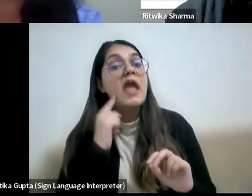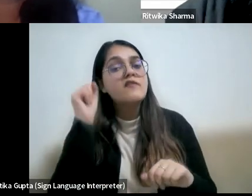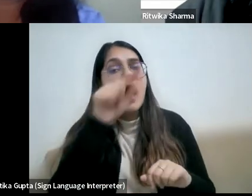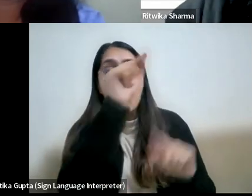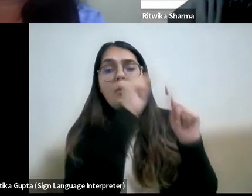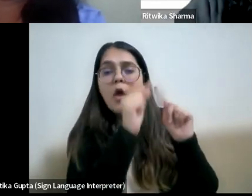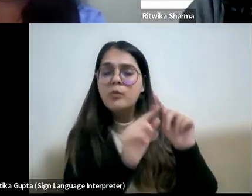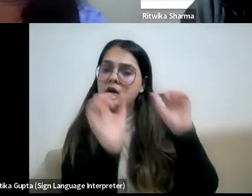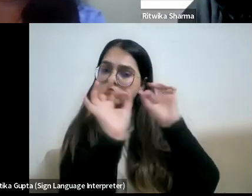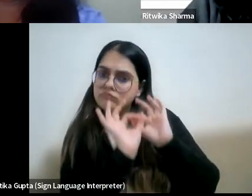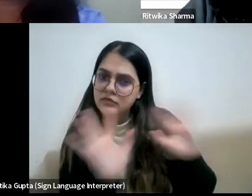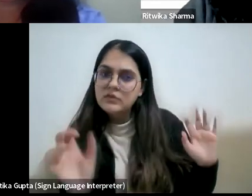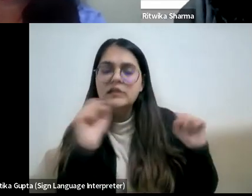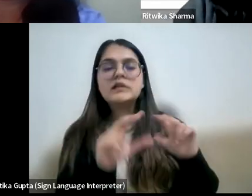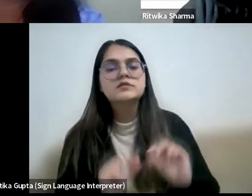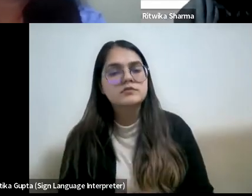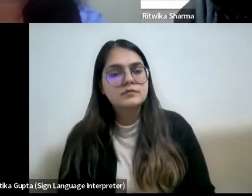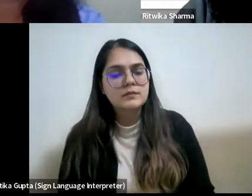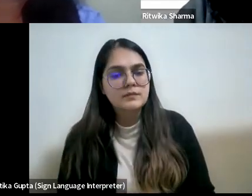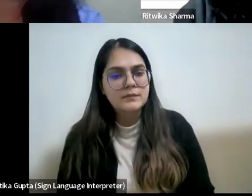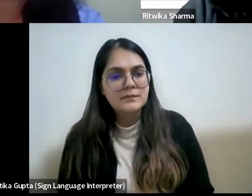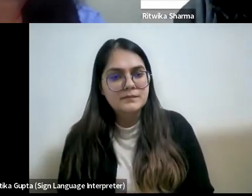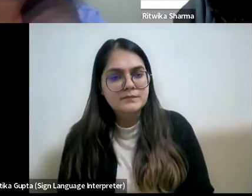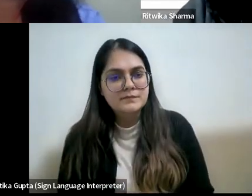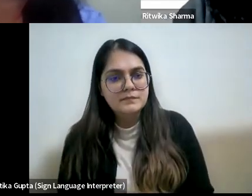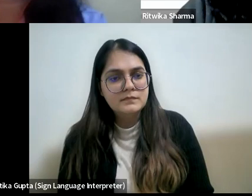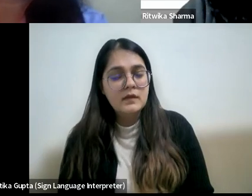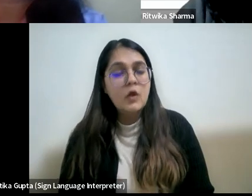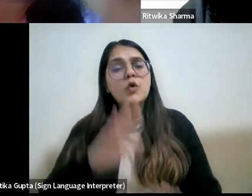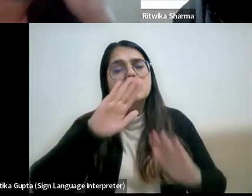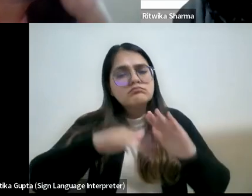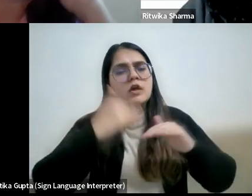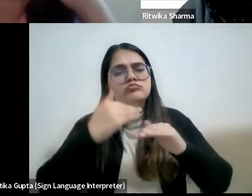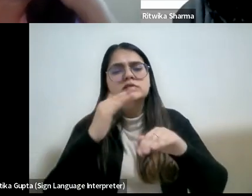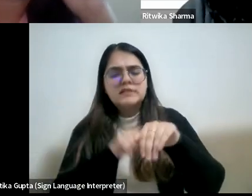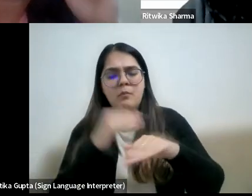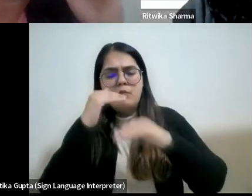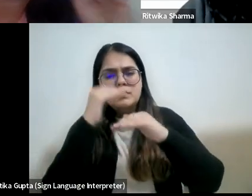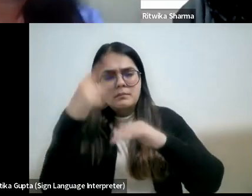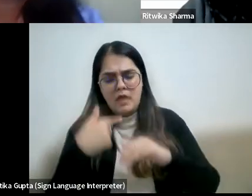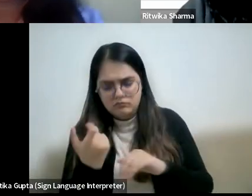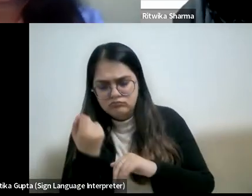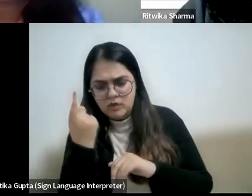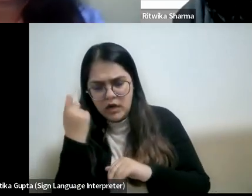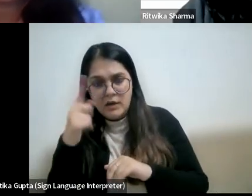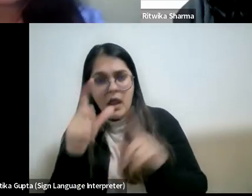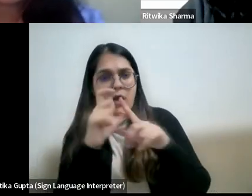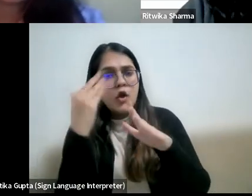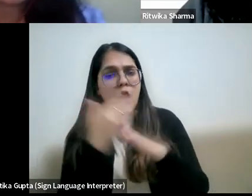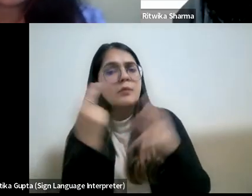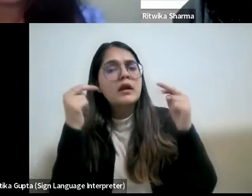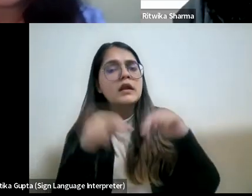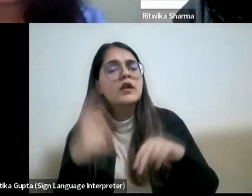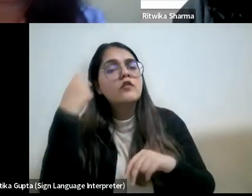everything boils down to documentation. Okay. So as we understand things today, documents are needed to